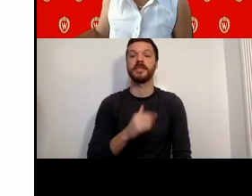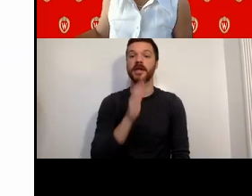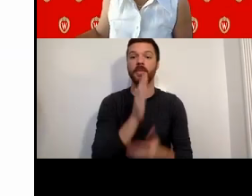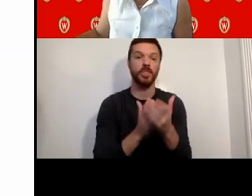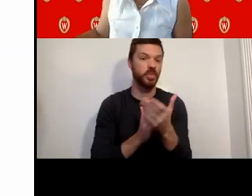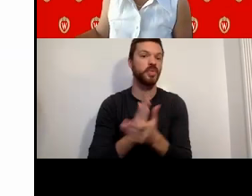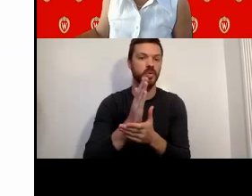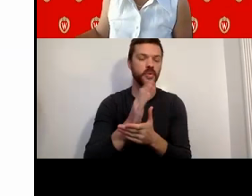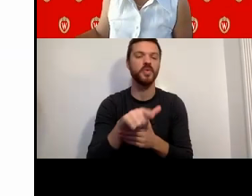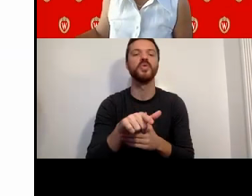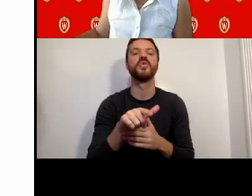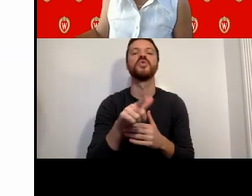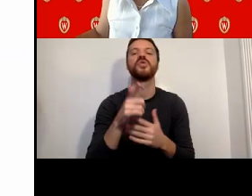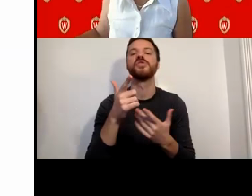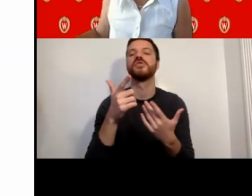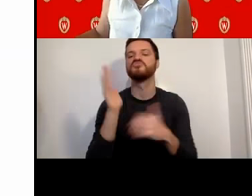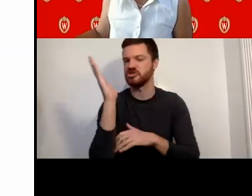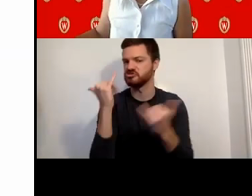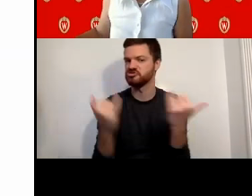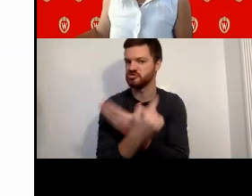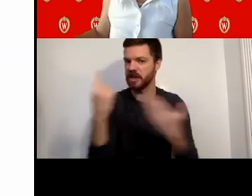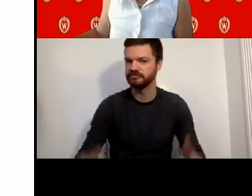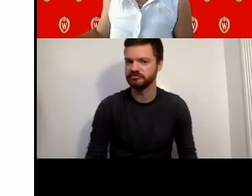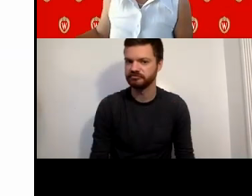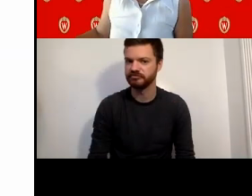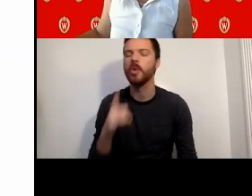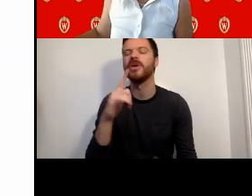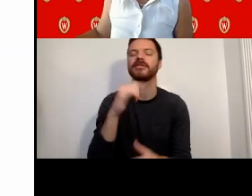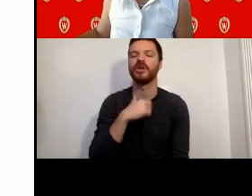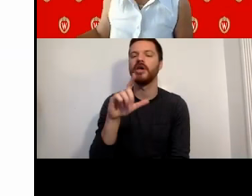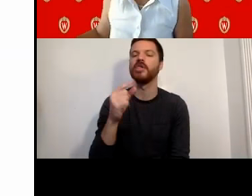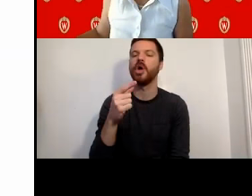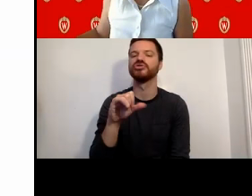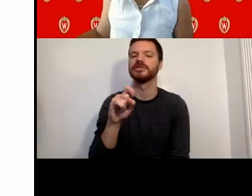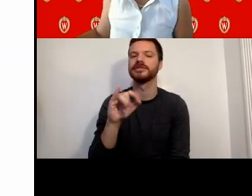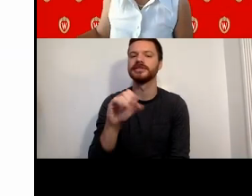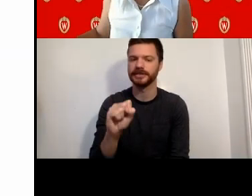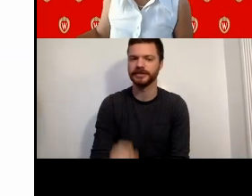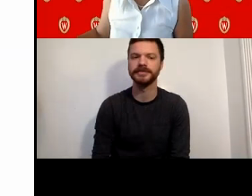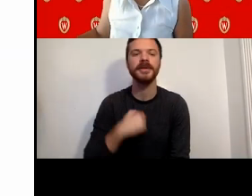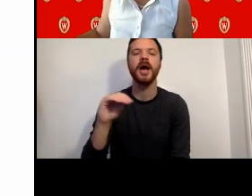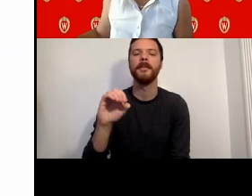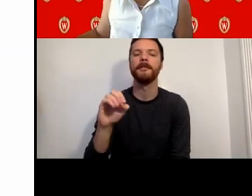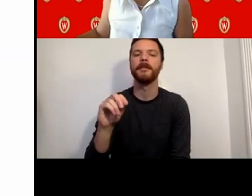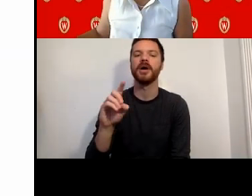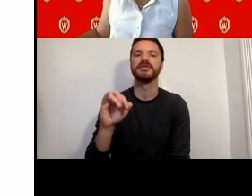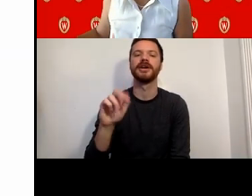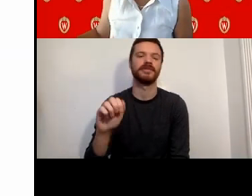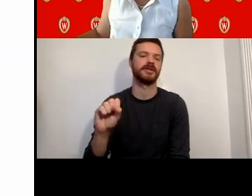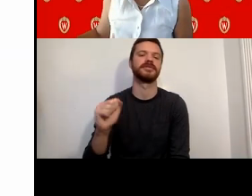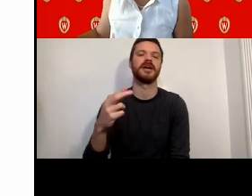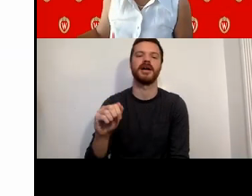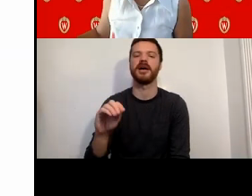the logistics for today. So I'm Mondira Sahamul-Downey. I'm the manager for the Dissemination